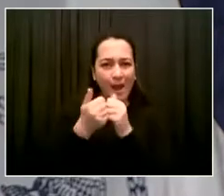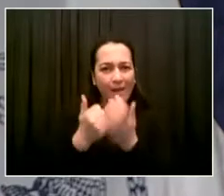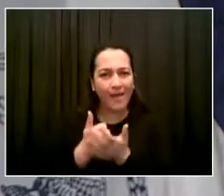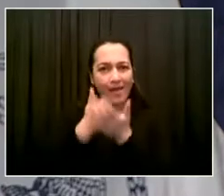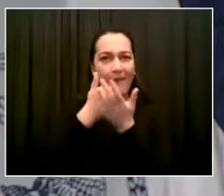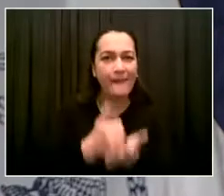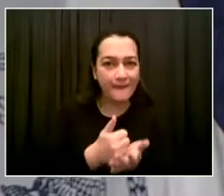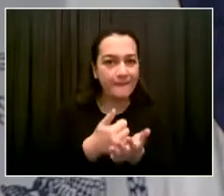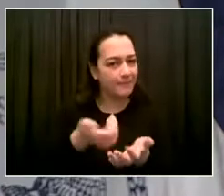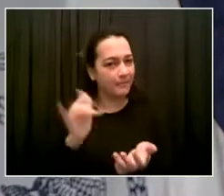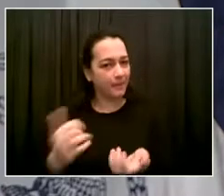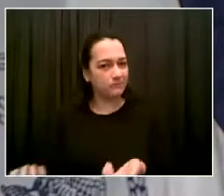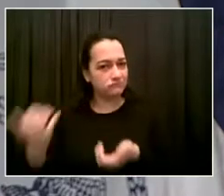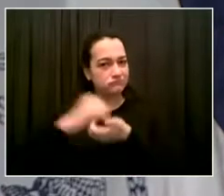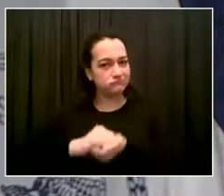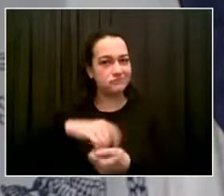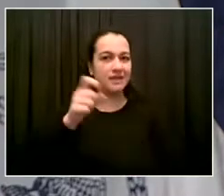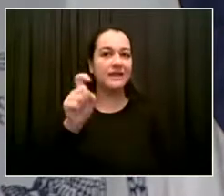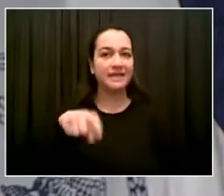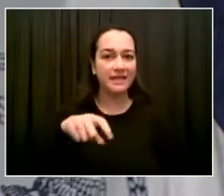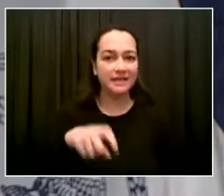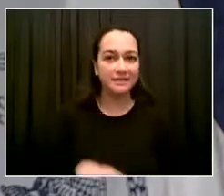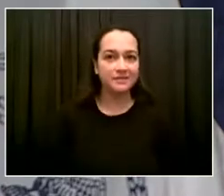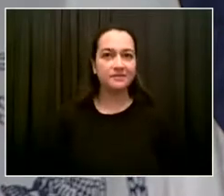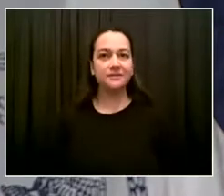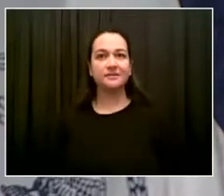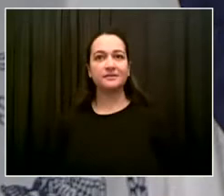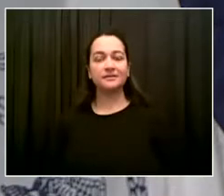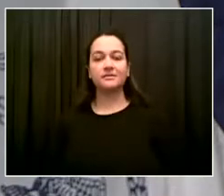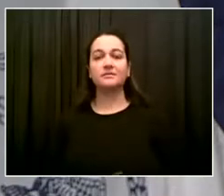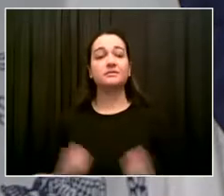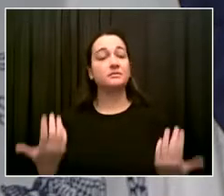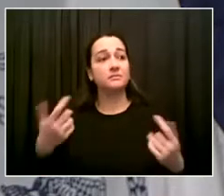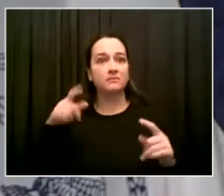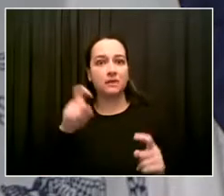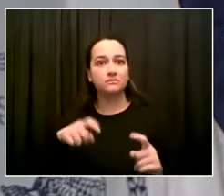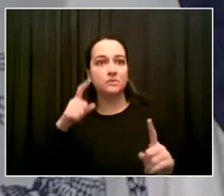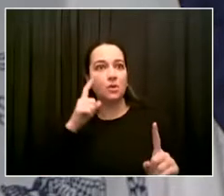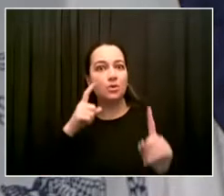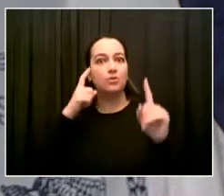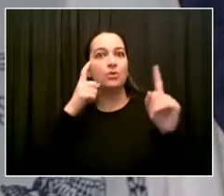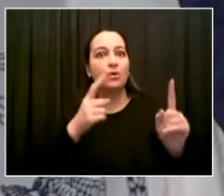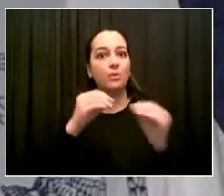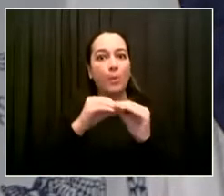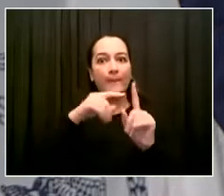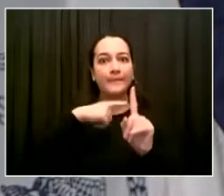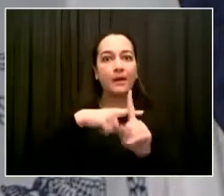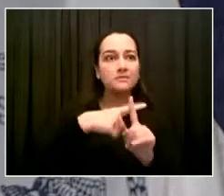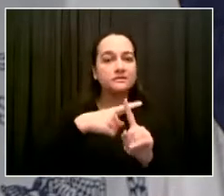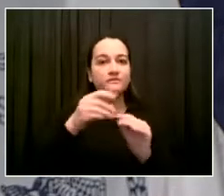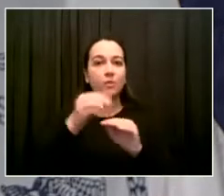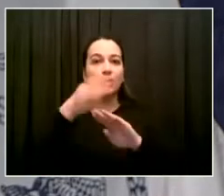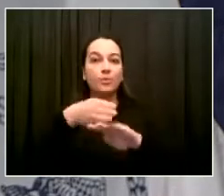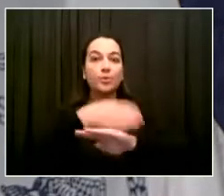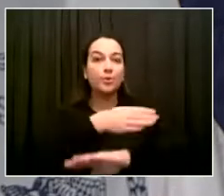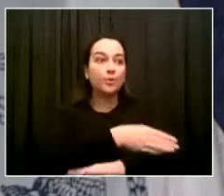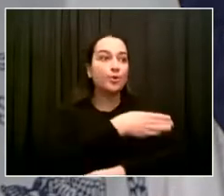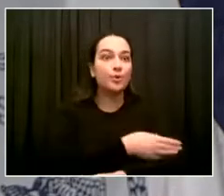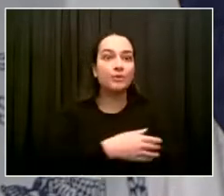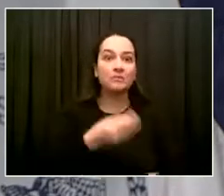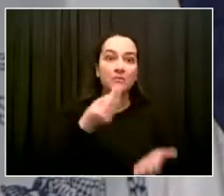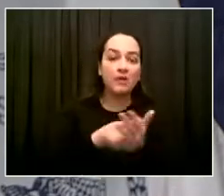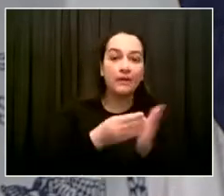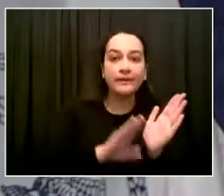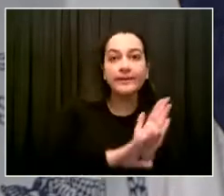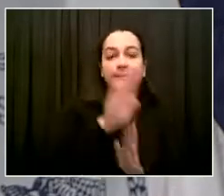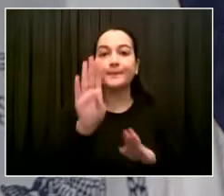forward, bring back jobs, build businesses, go back to their lives in so many ways. And, you know, spring